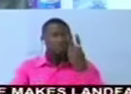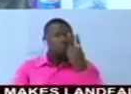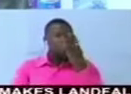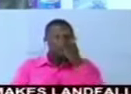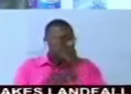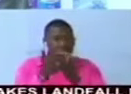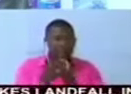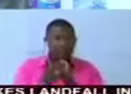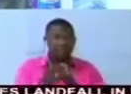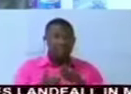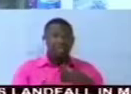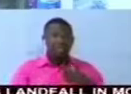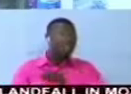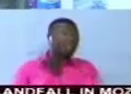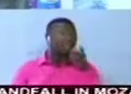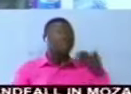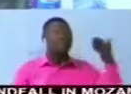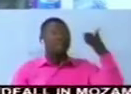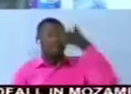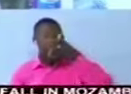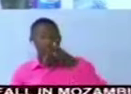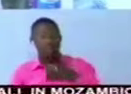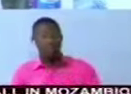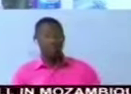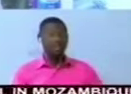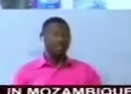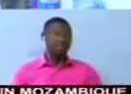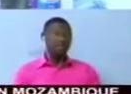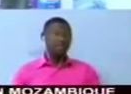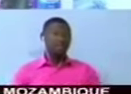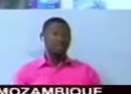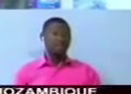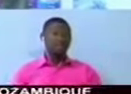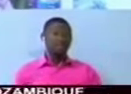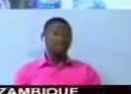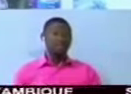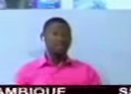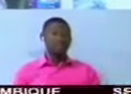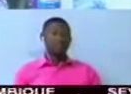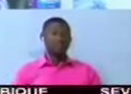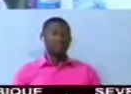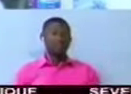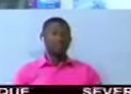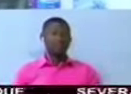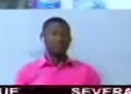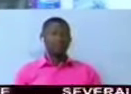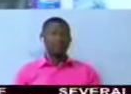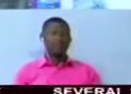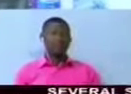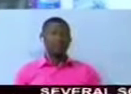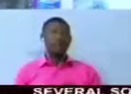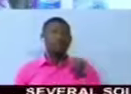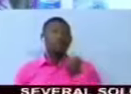come to your house. Because ñi amé woon gon duguñ de suma bu kër gi lañ wër mut nañ 8 people.